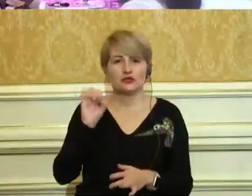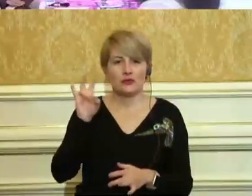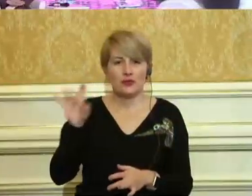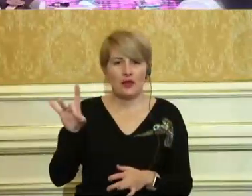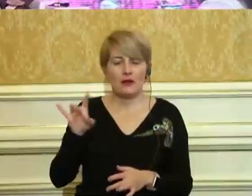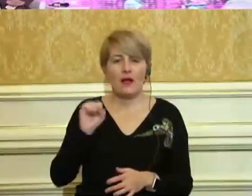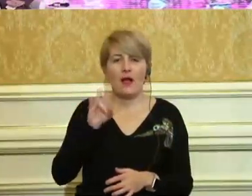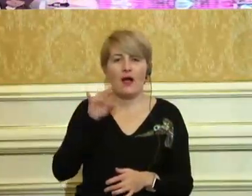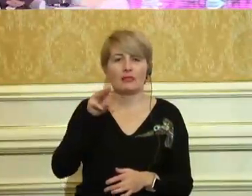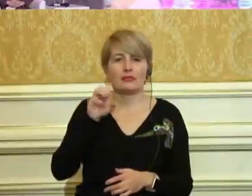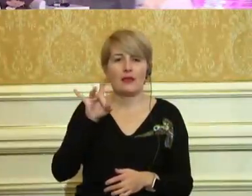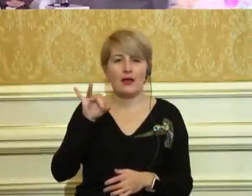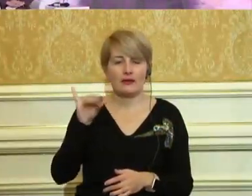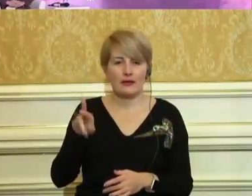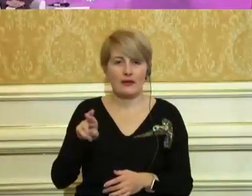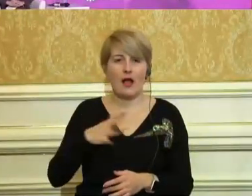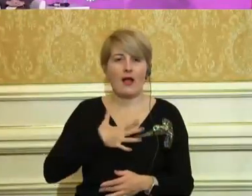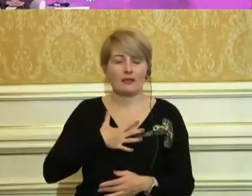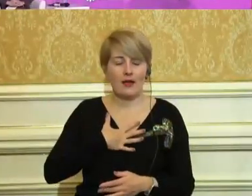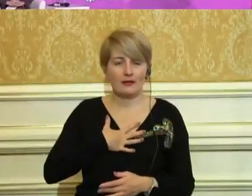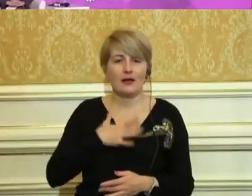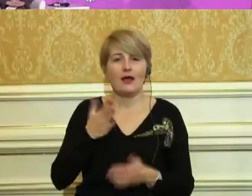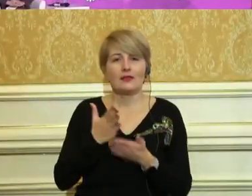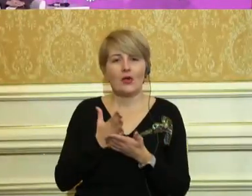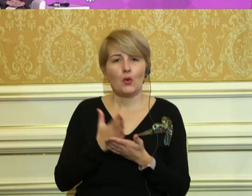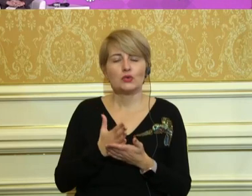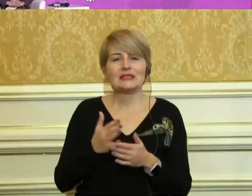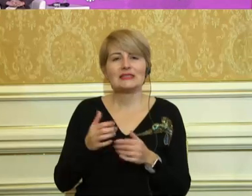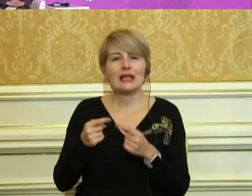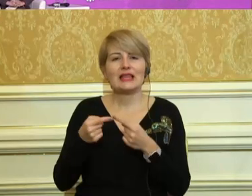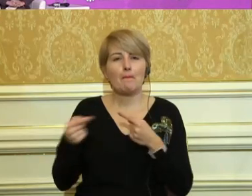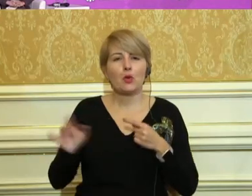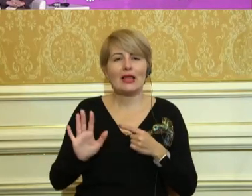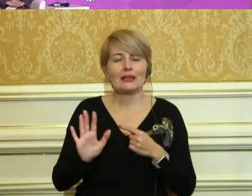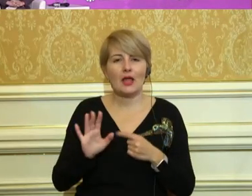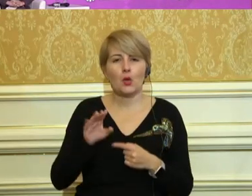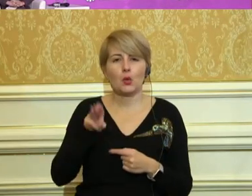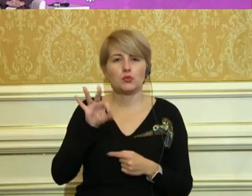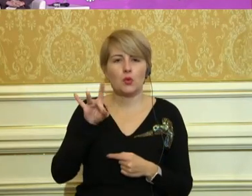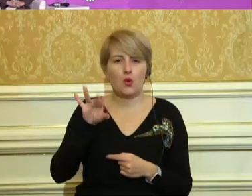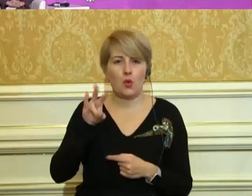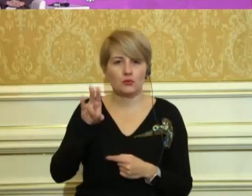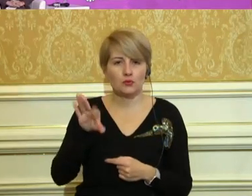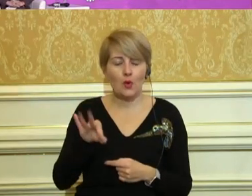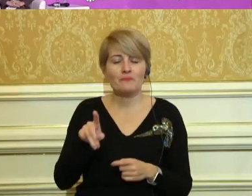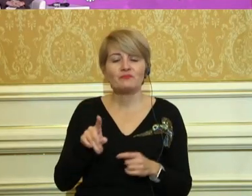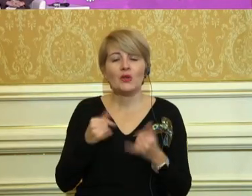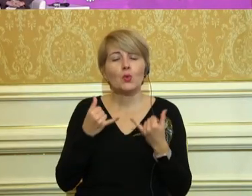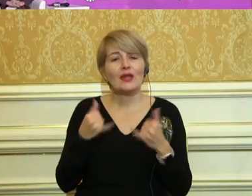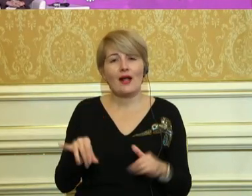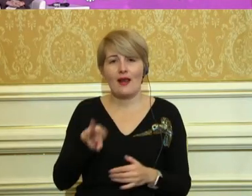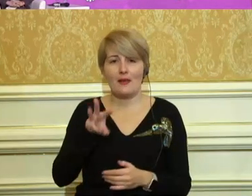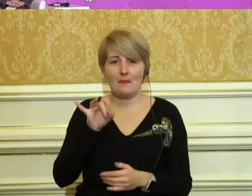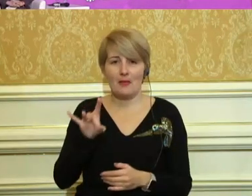Kitchener City, Ontario, Canada. This town is located not too far from from Toronto, and he's